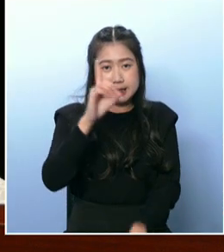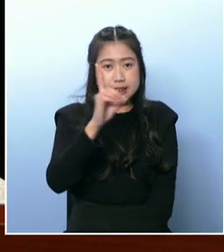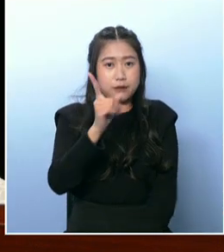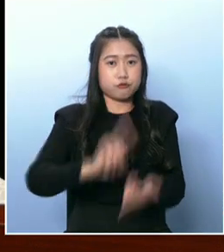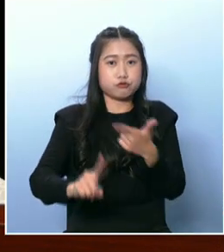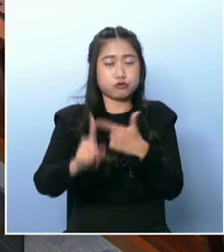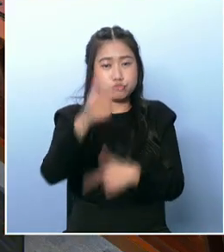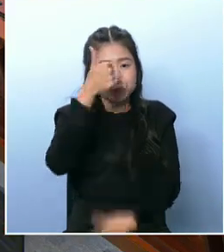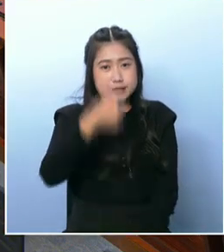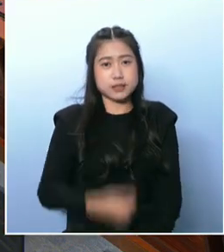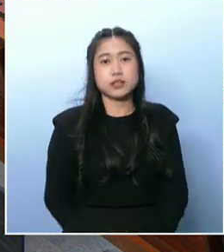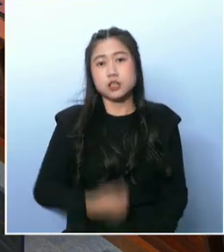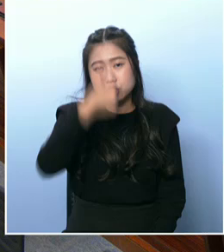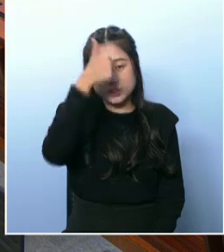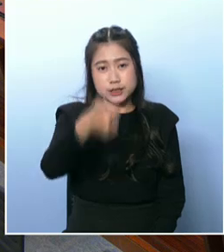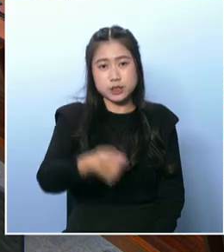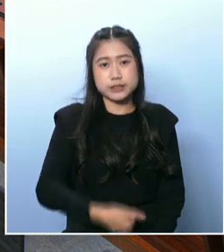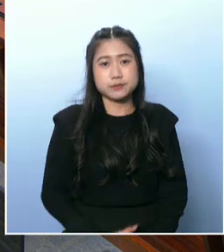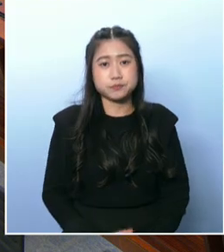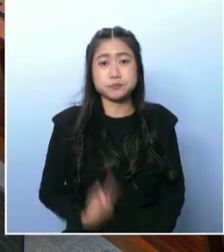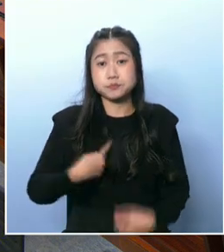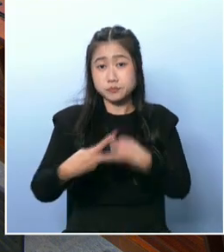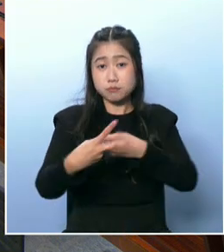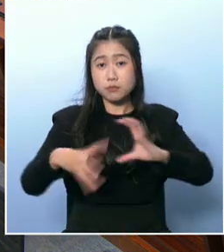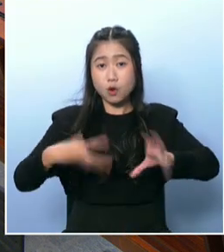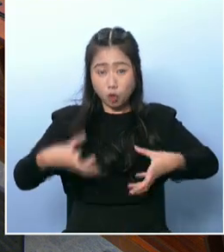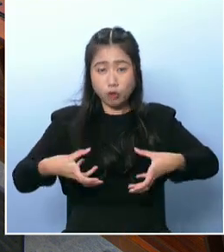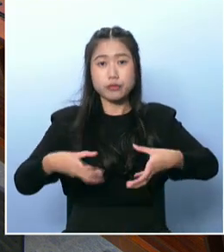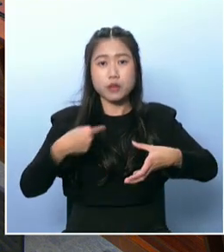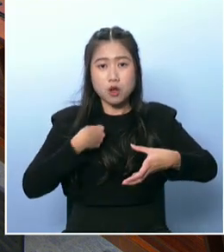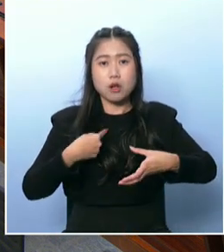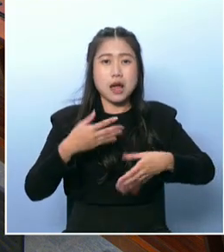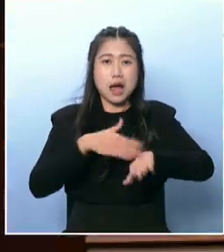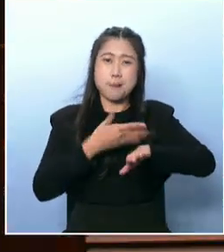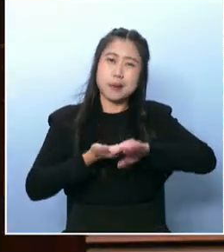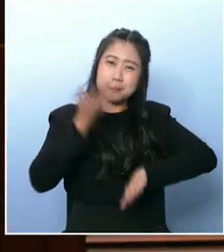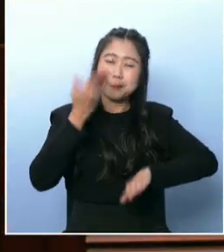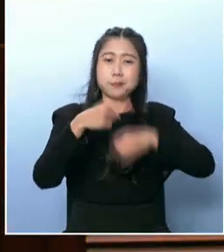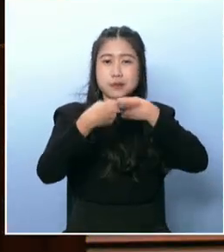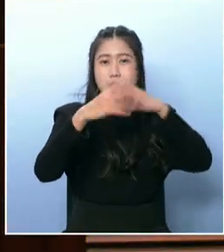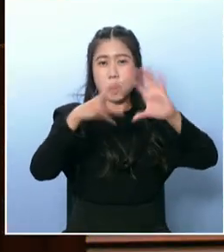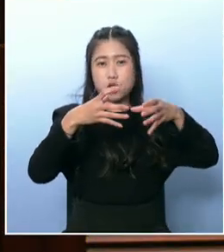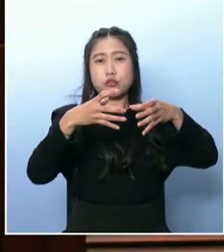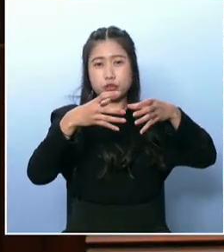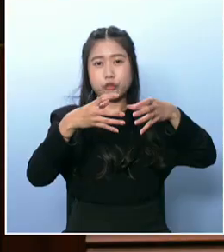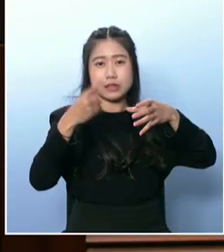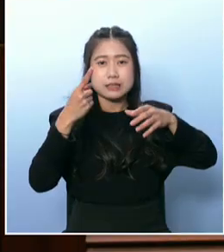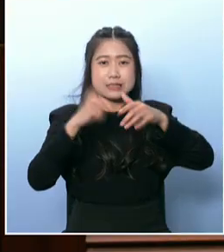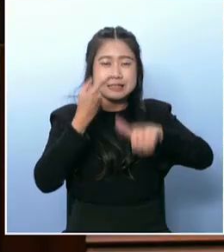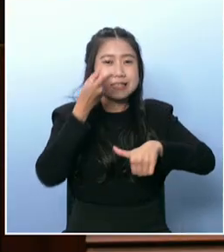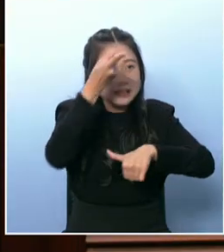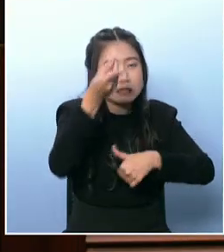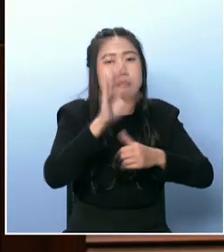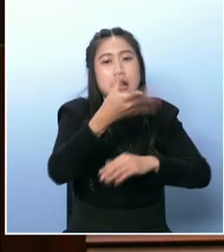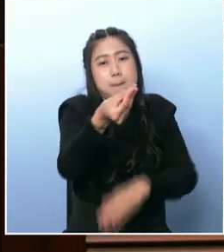please. First, Deputy Chair, Dr. Tick. Well, Chair, actually, thank you for